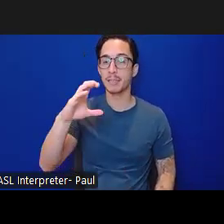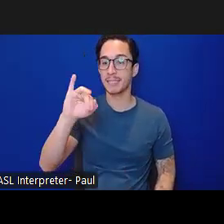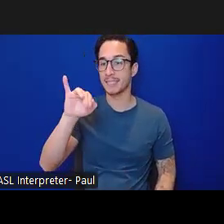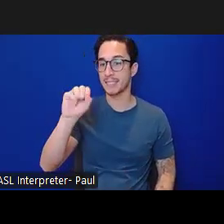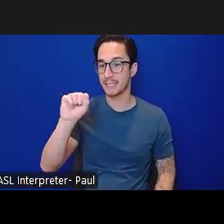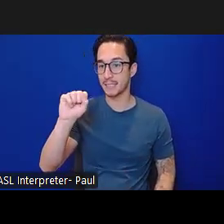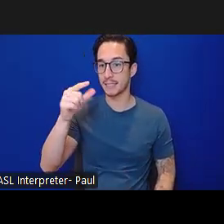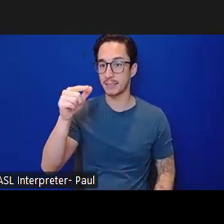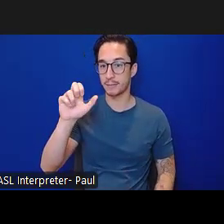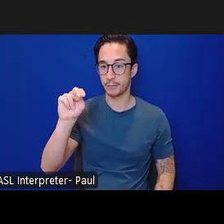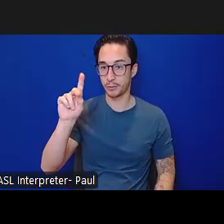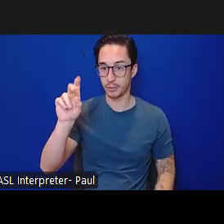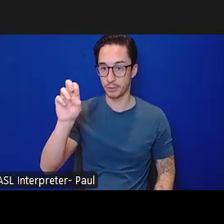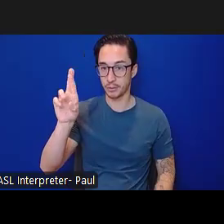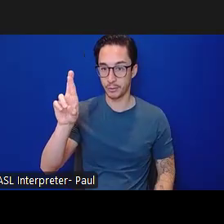cisgender,